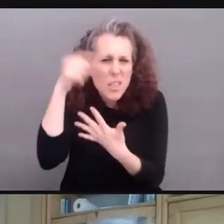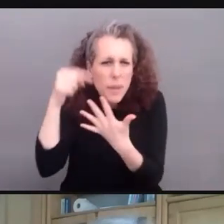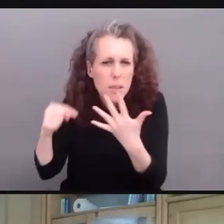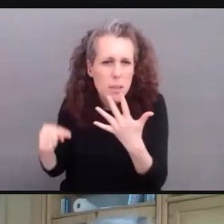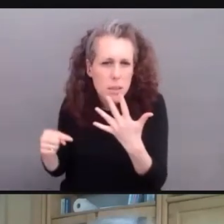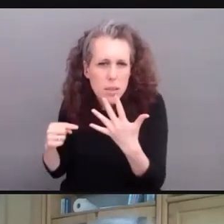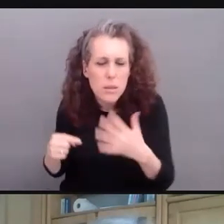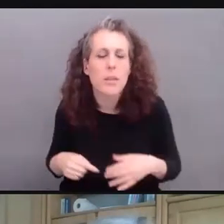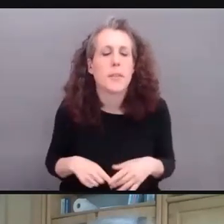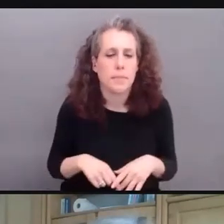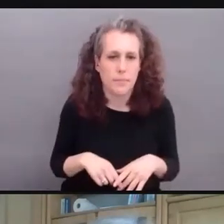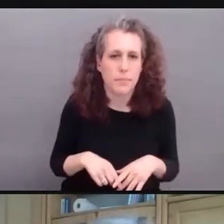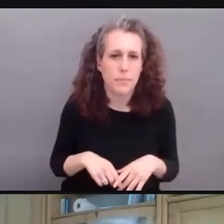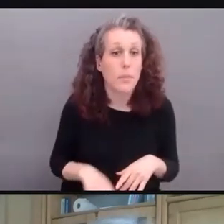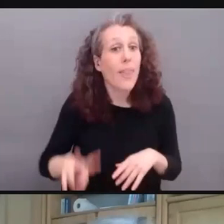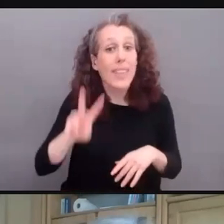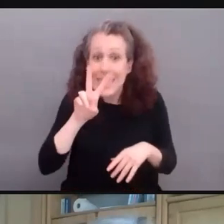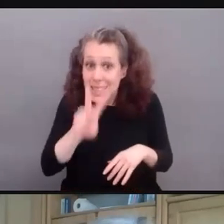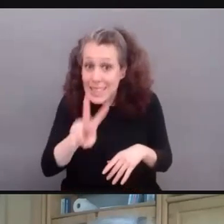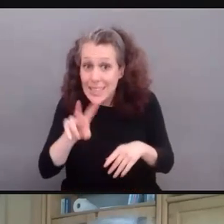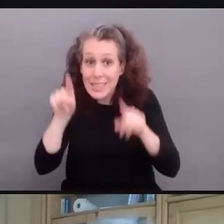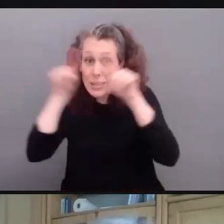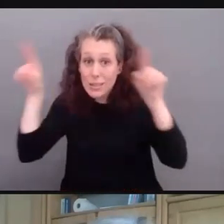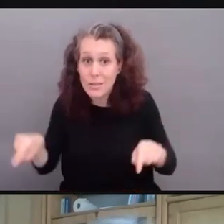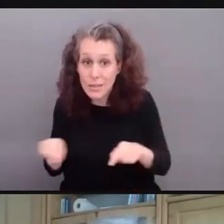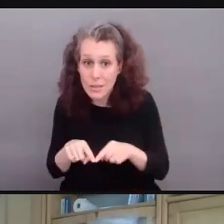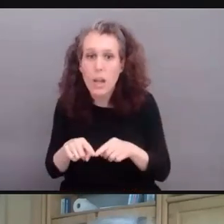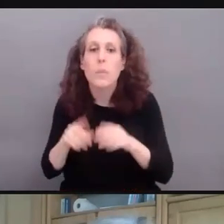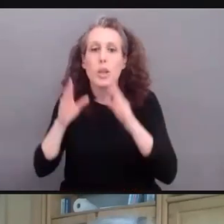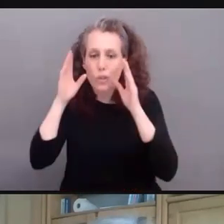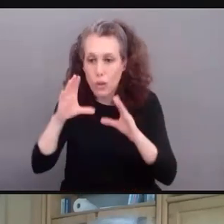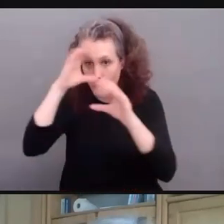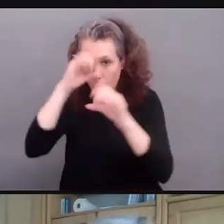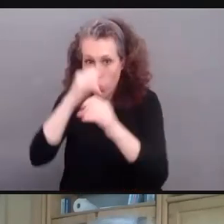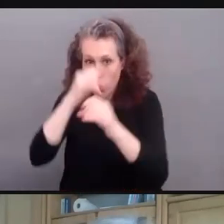second document should focus on conformity assessment,